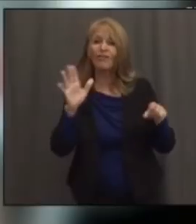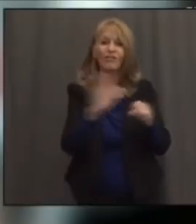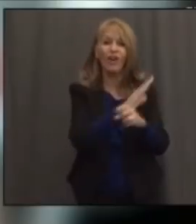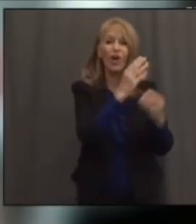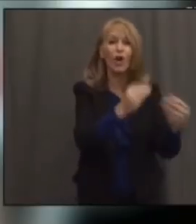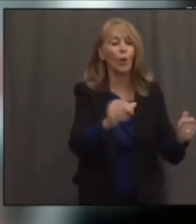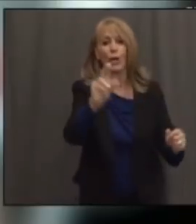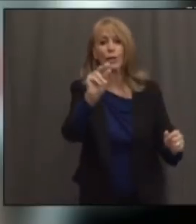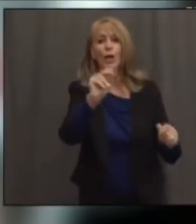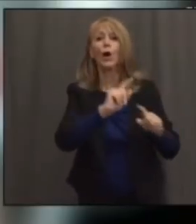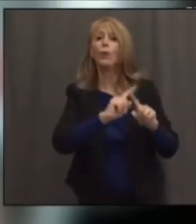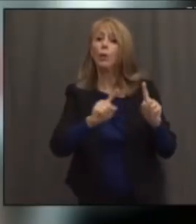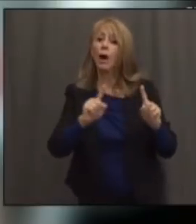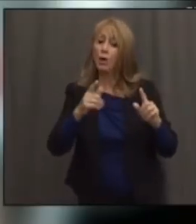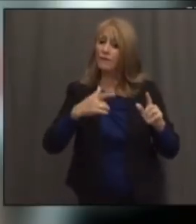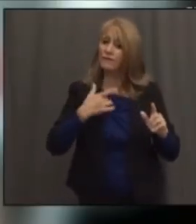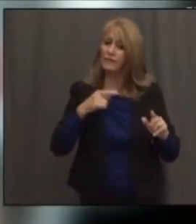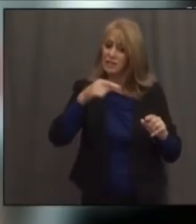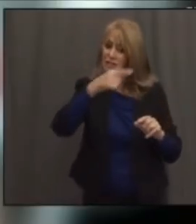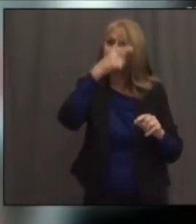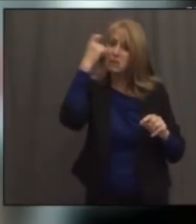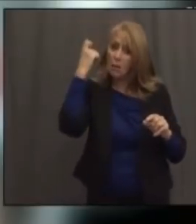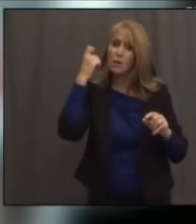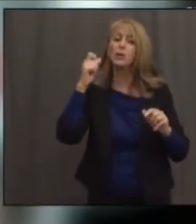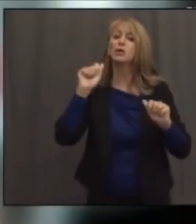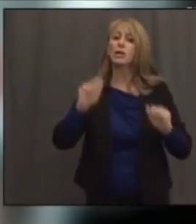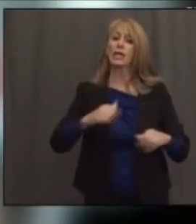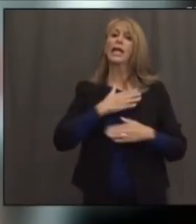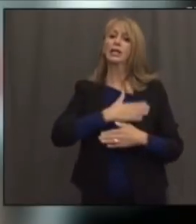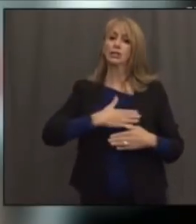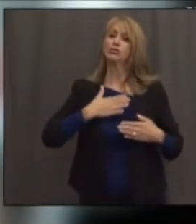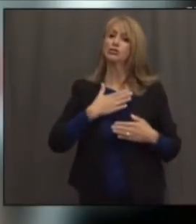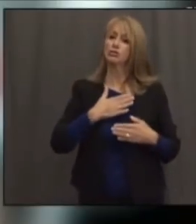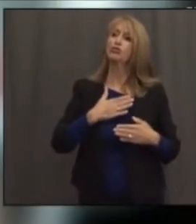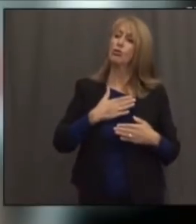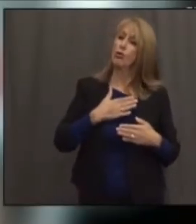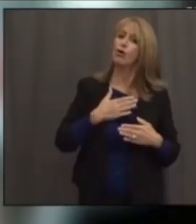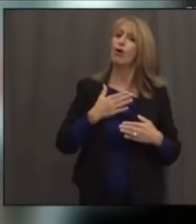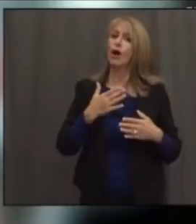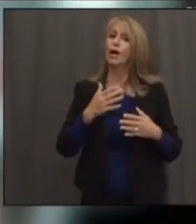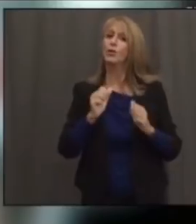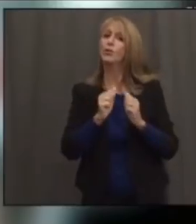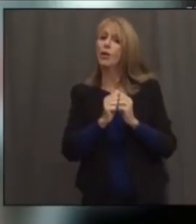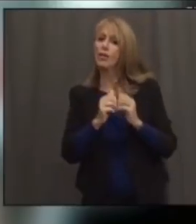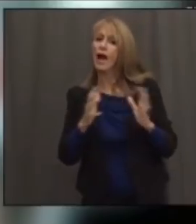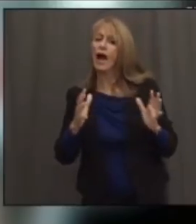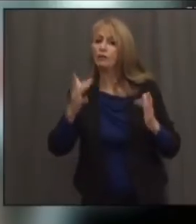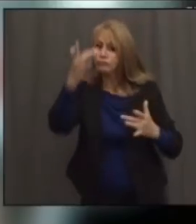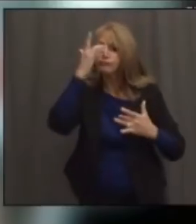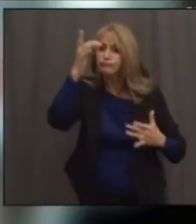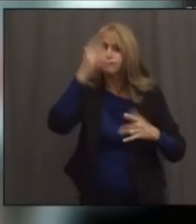we have a summer ahead of us that hopefully we can get back to doing the things we enjoy relatively risk-free.